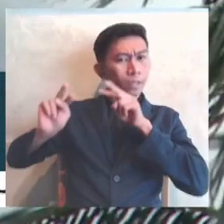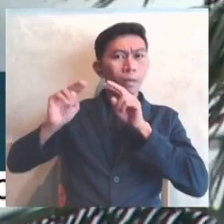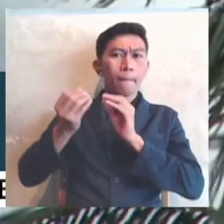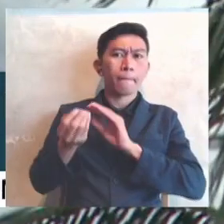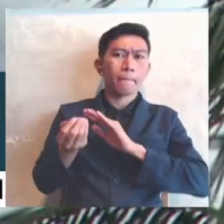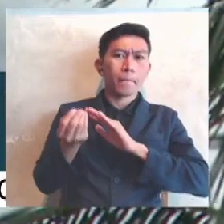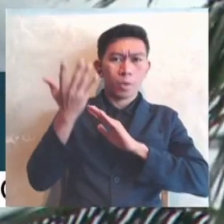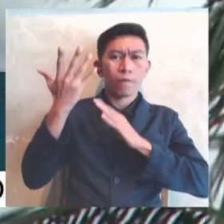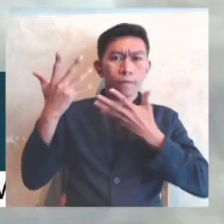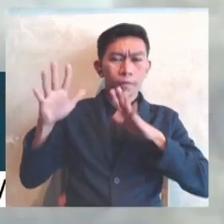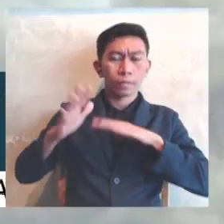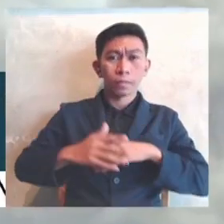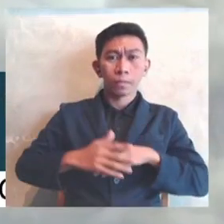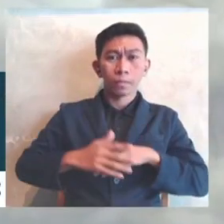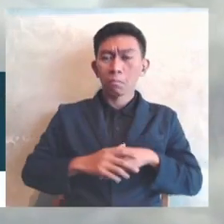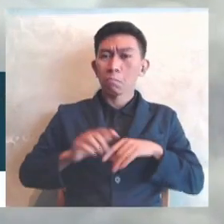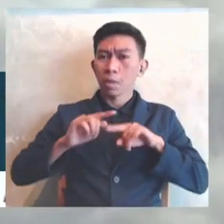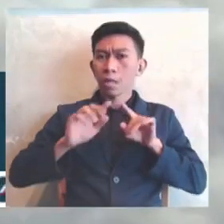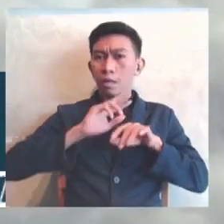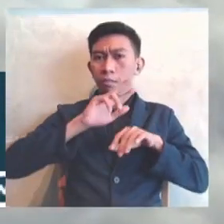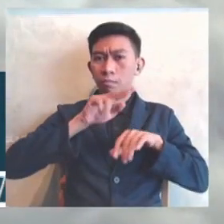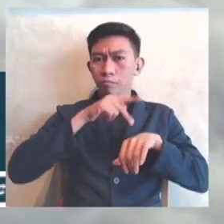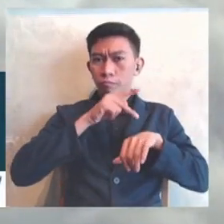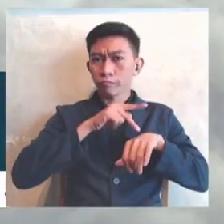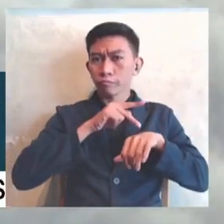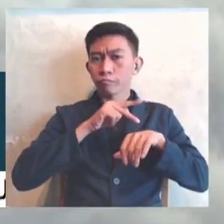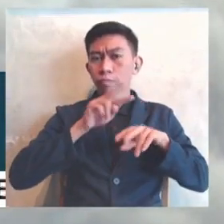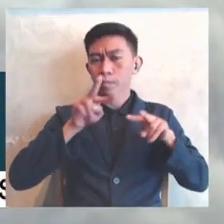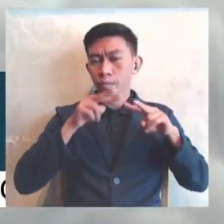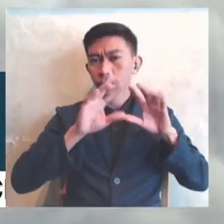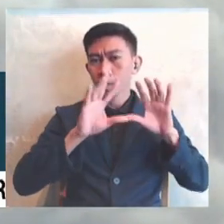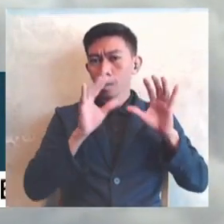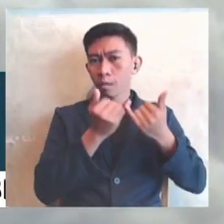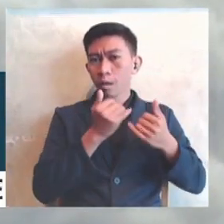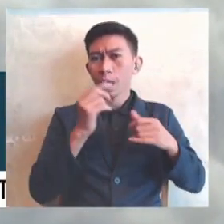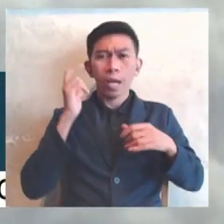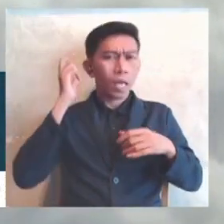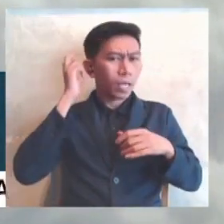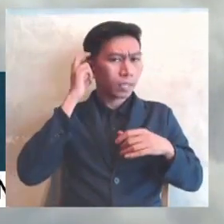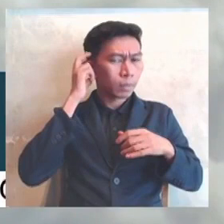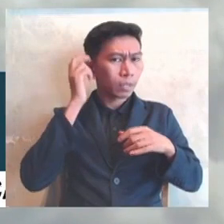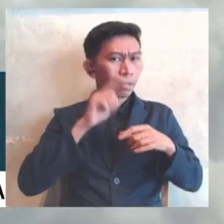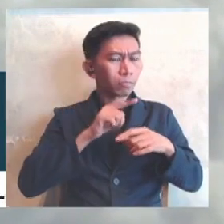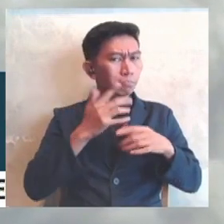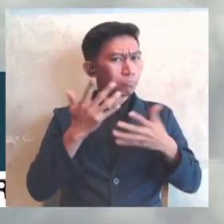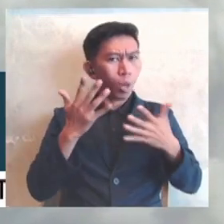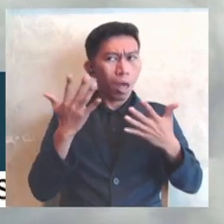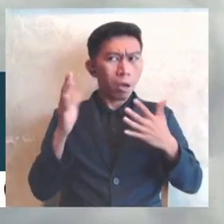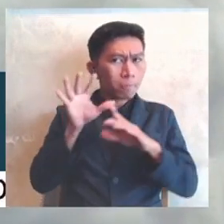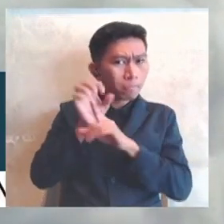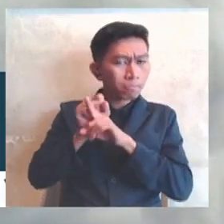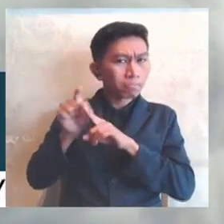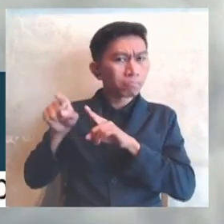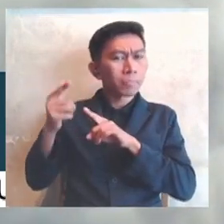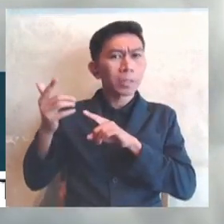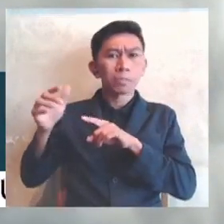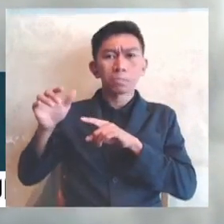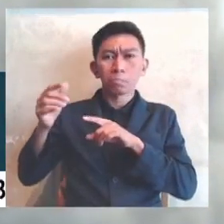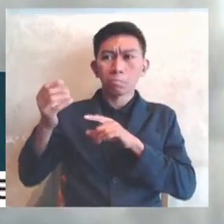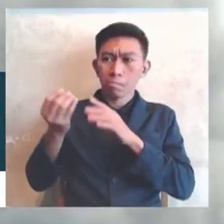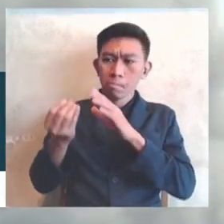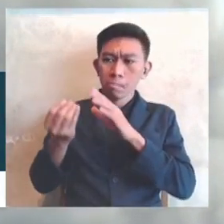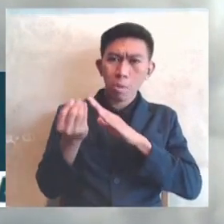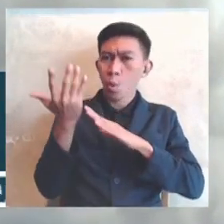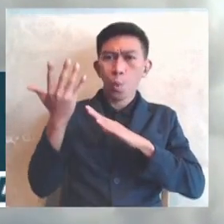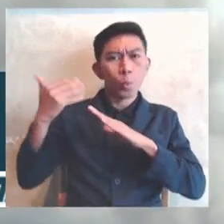Alanis, resident volcanologist of FIVOX Legazpi City, they have not observed or detected any explosion yet since the